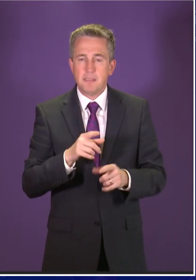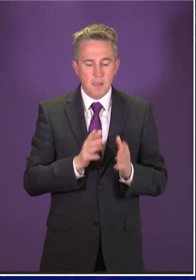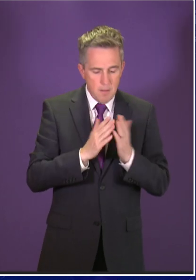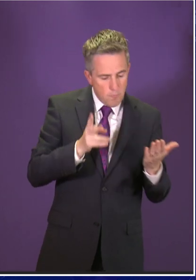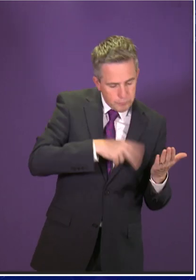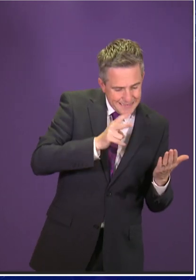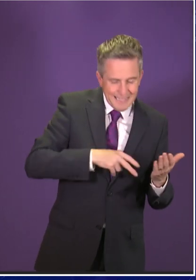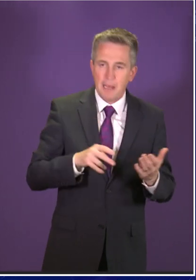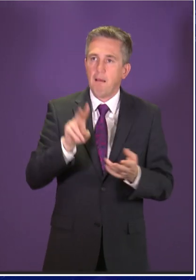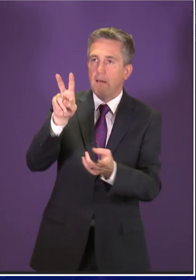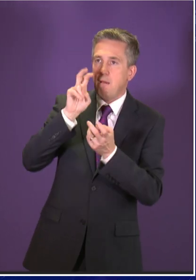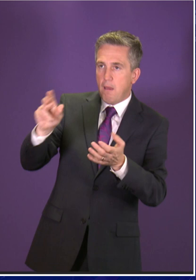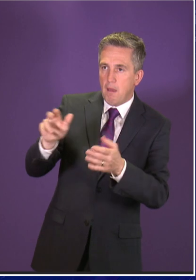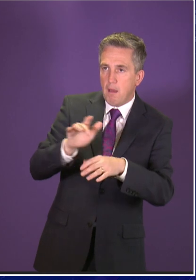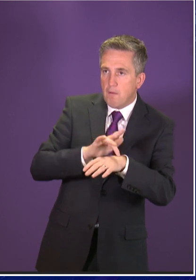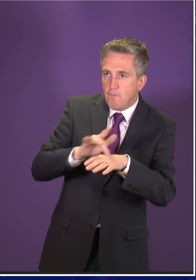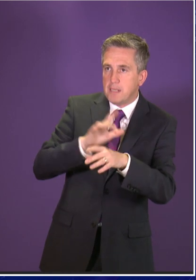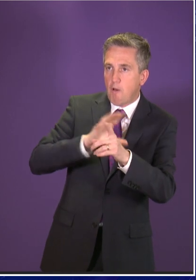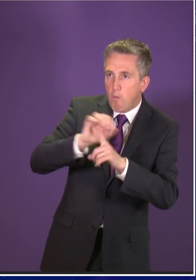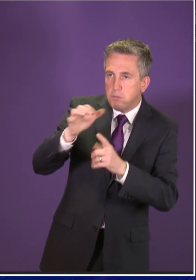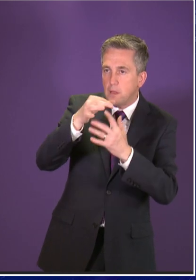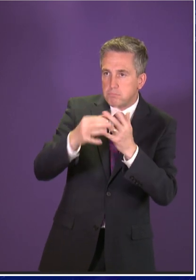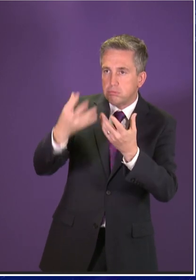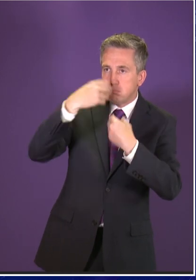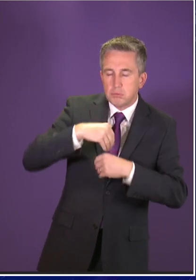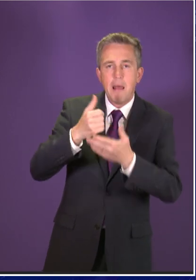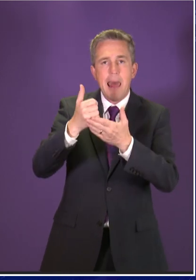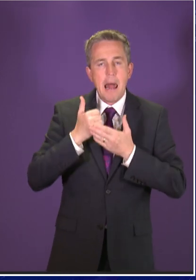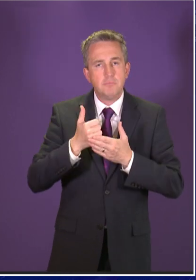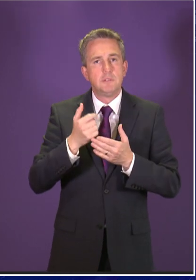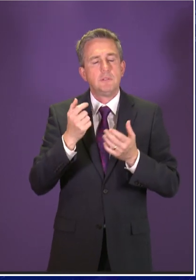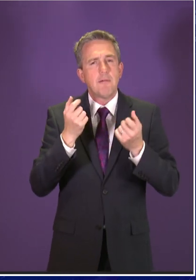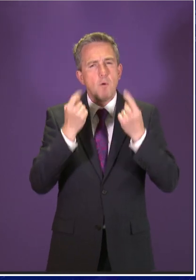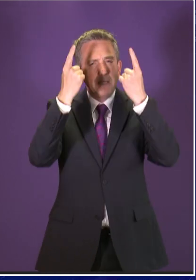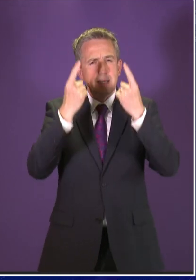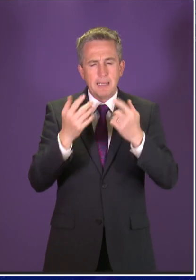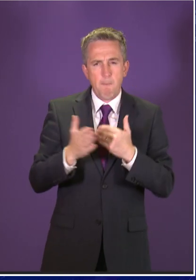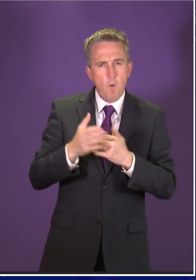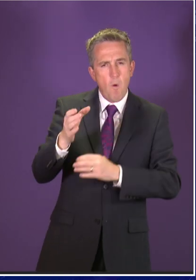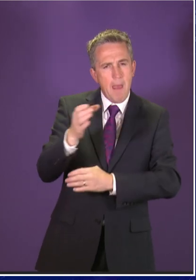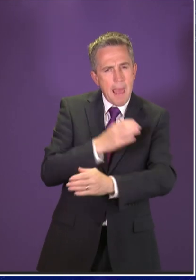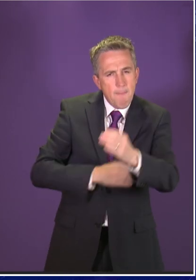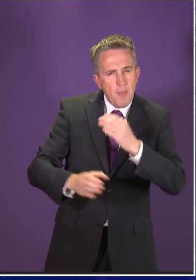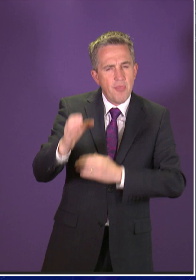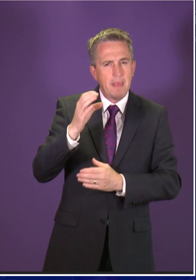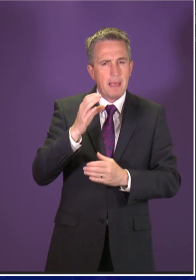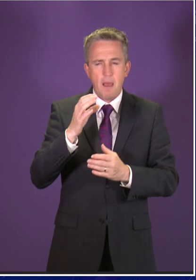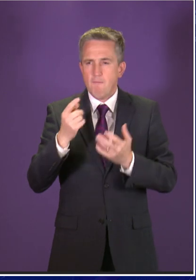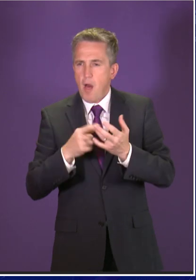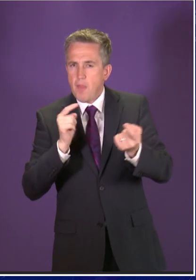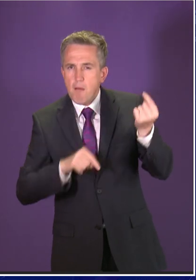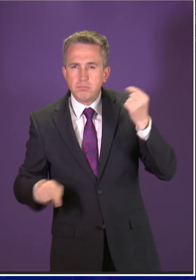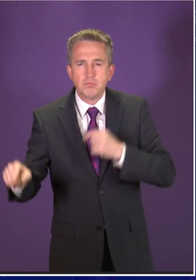forms of art and culture deepens our understanding for and our empathy with people, cultures